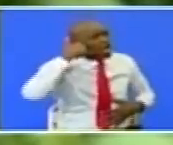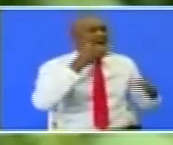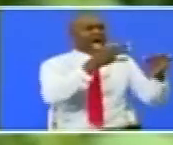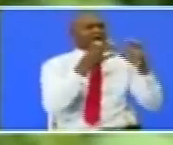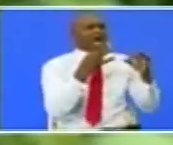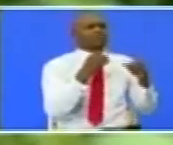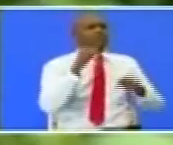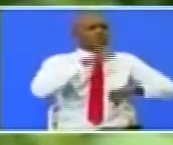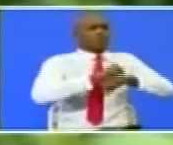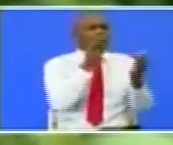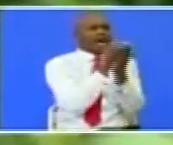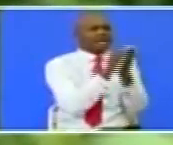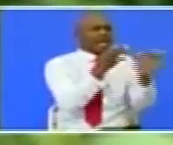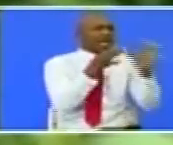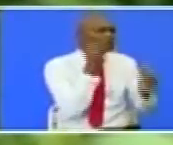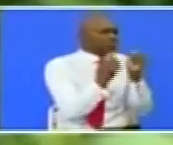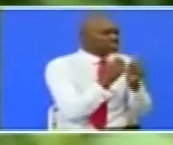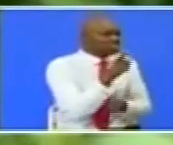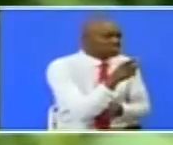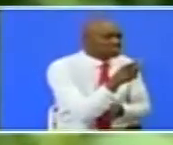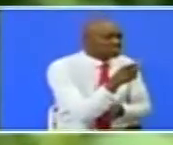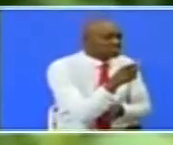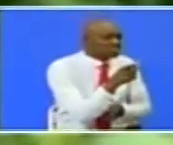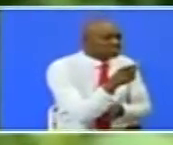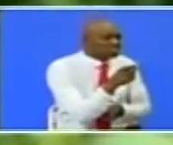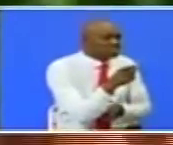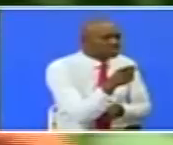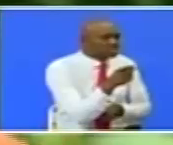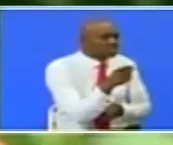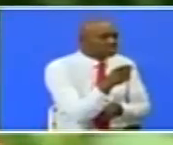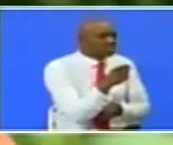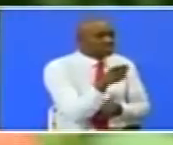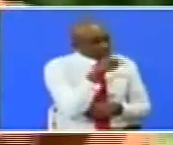the school where I can pay the fees. And then